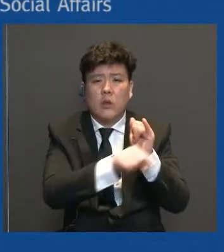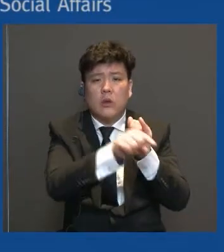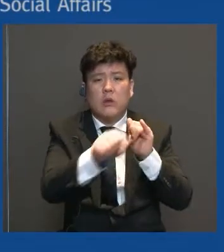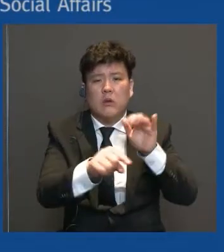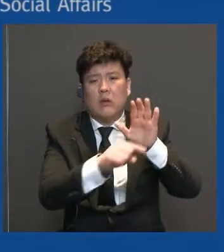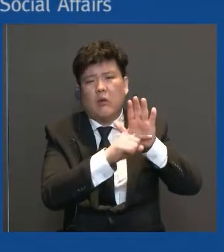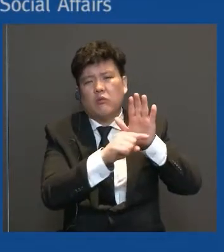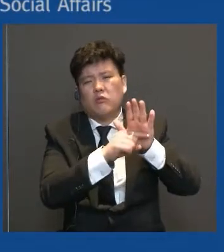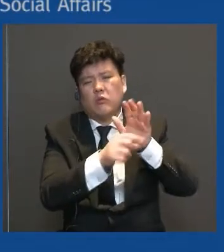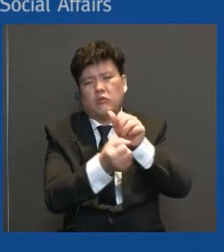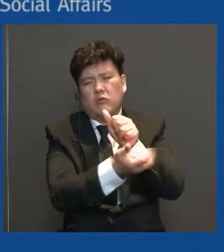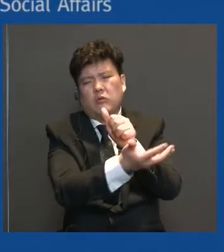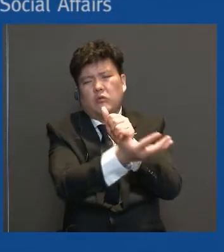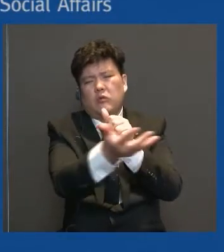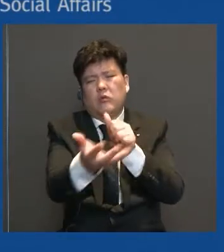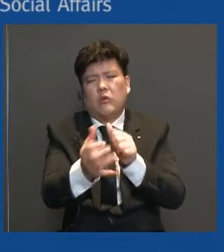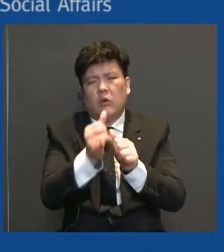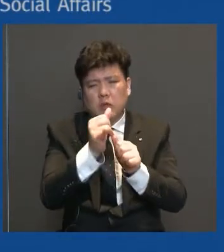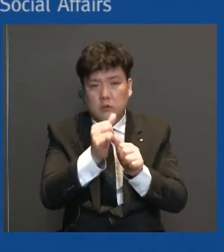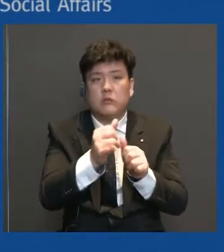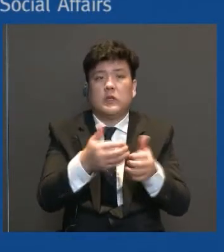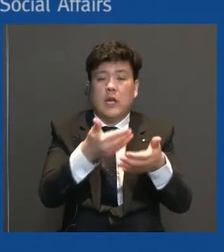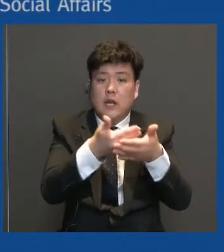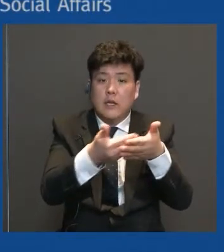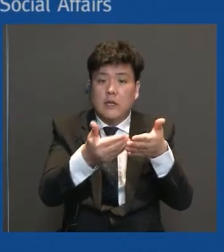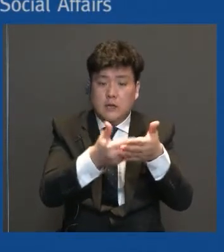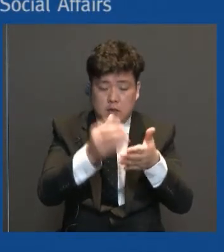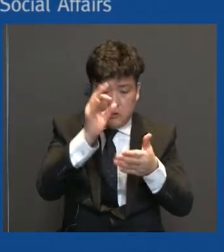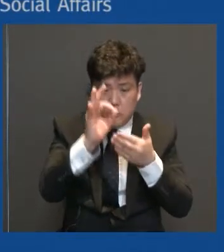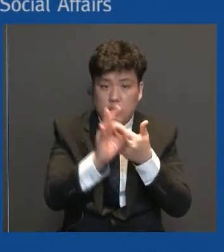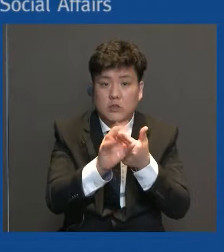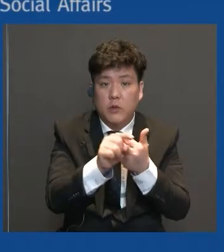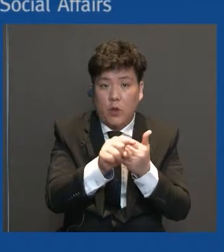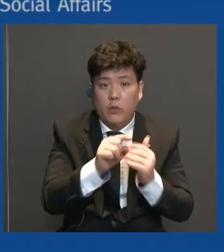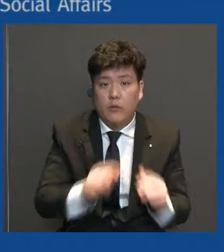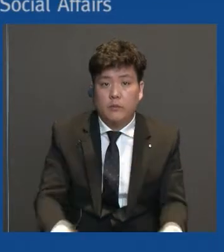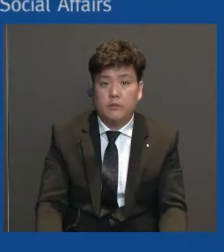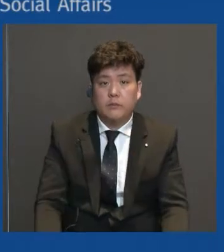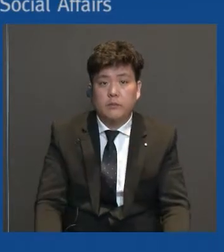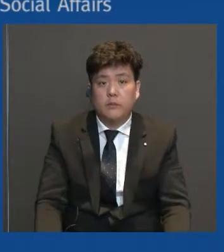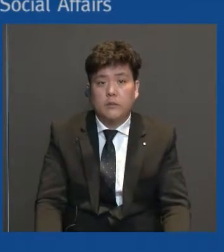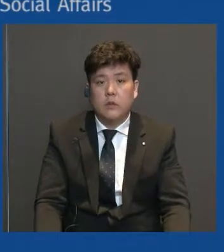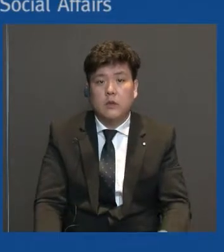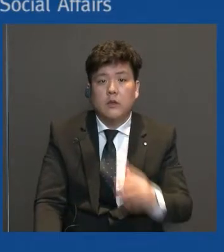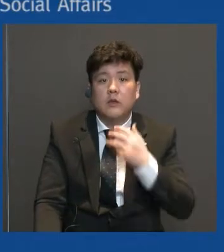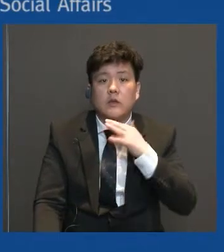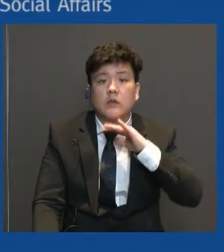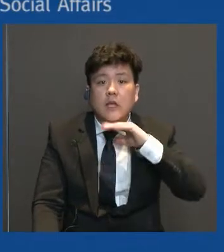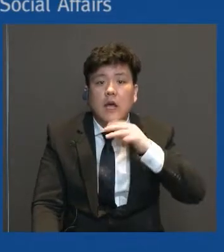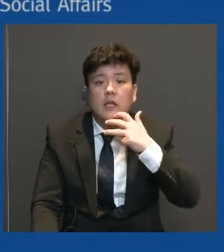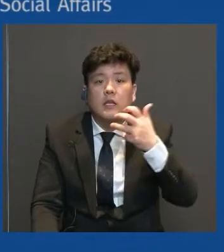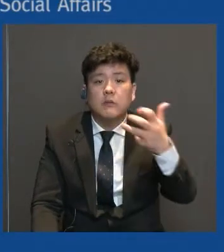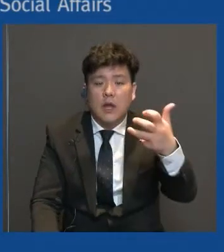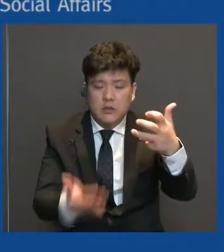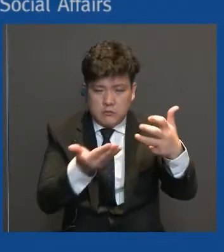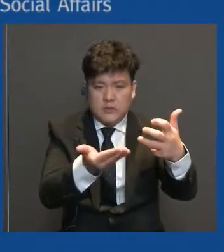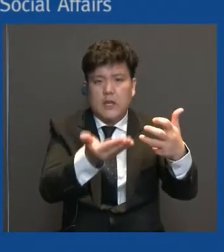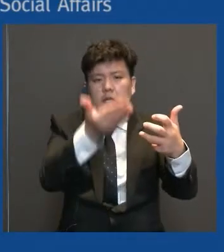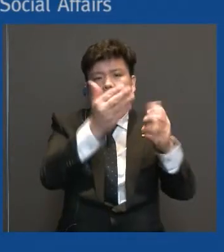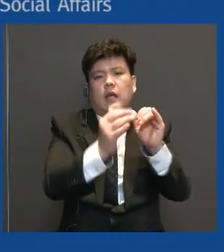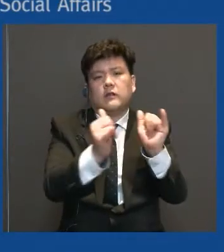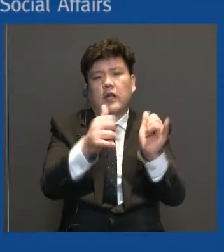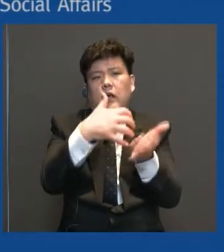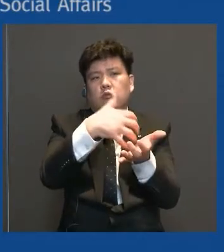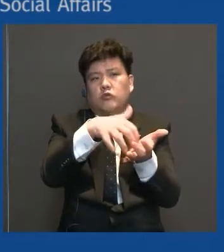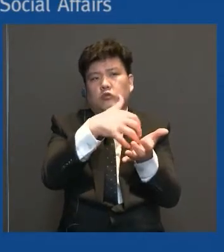Korea, deceased cases of persons aged 80 or older, as indicated by the orange bar at the